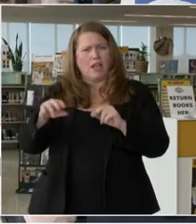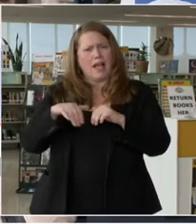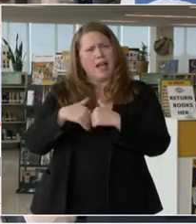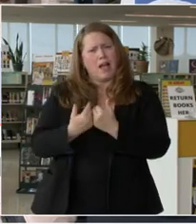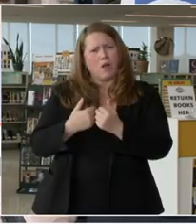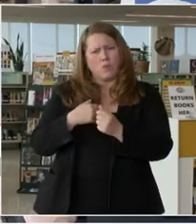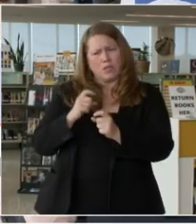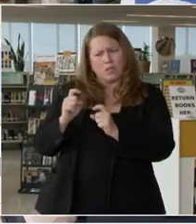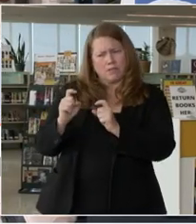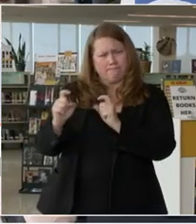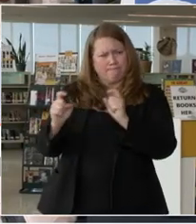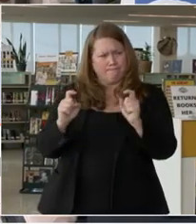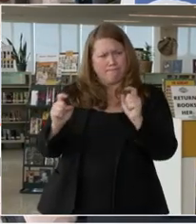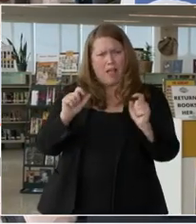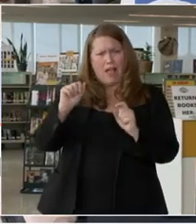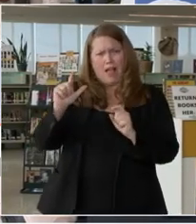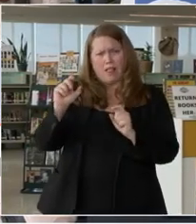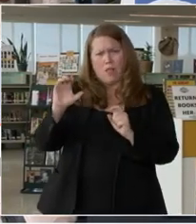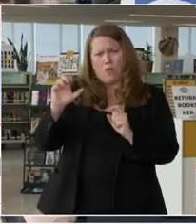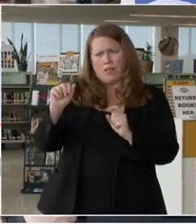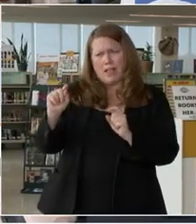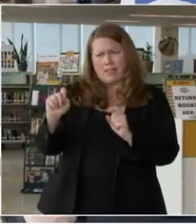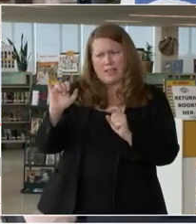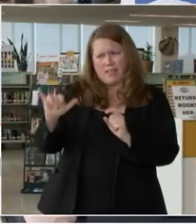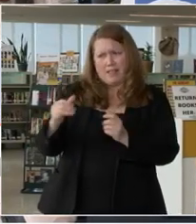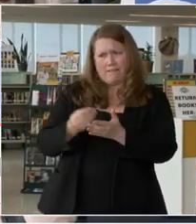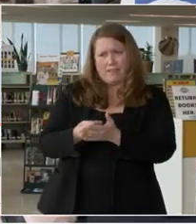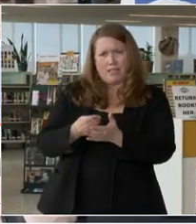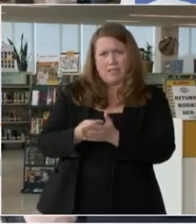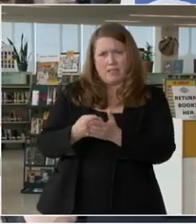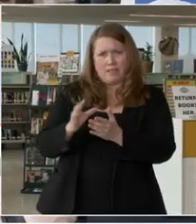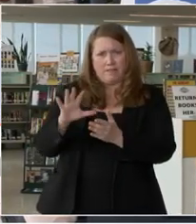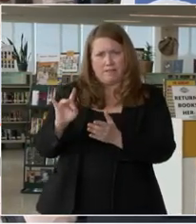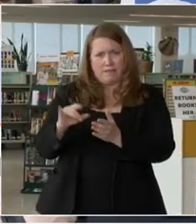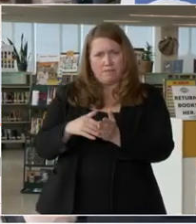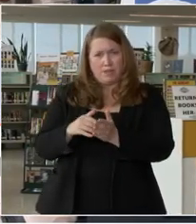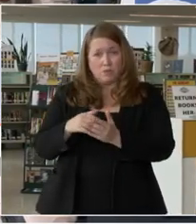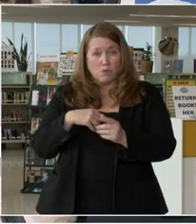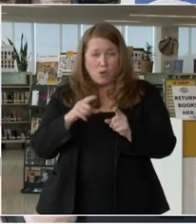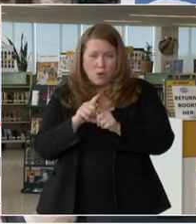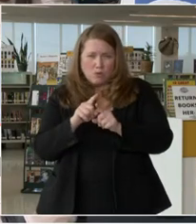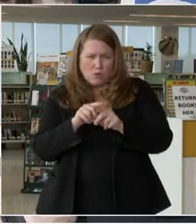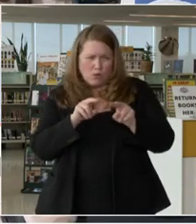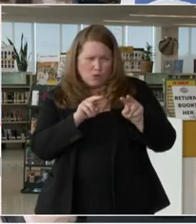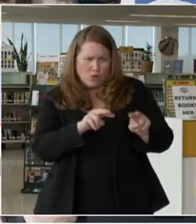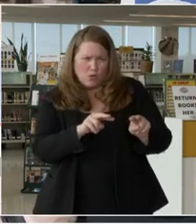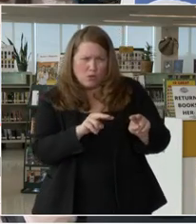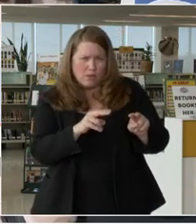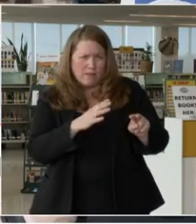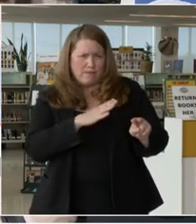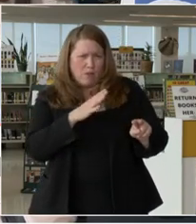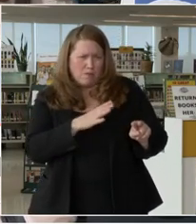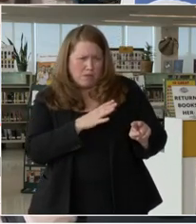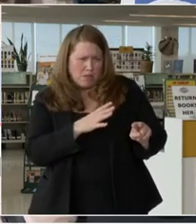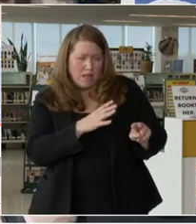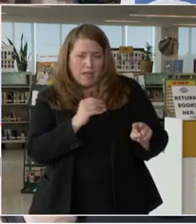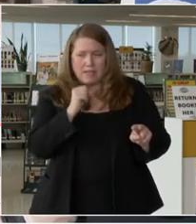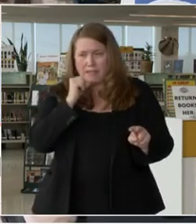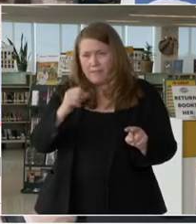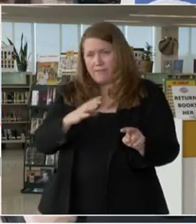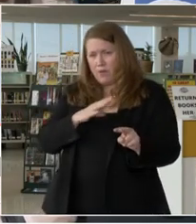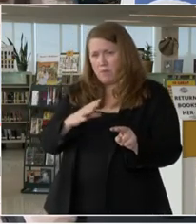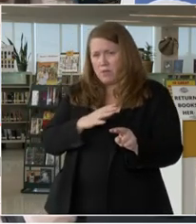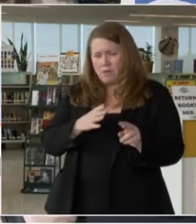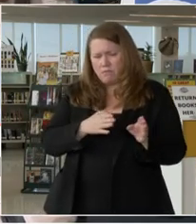informal, and some of the things that they do are informal. They're not nonprofits, they don't have boards, but they do the work every day. And we've made